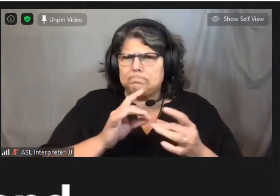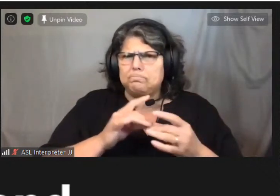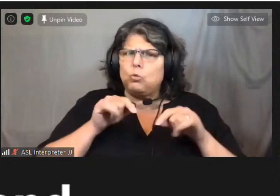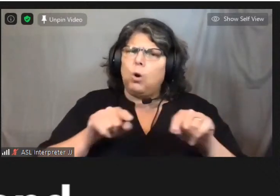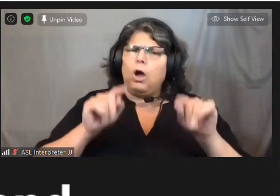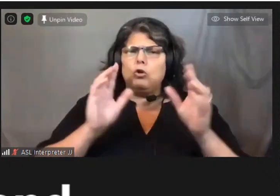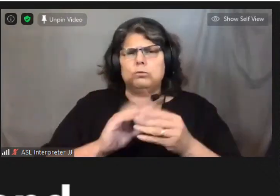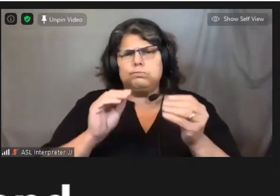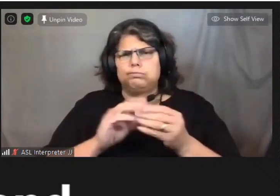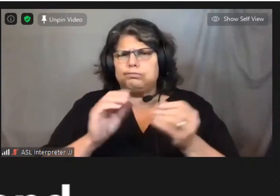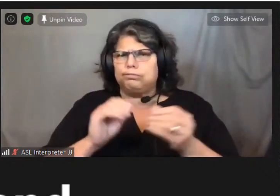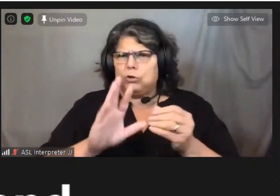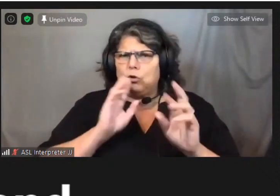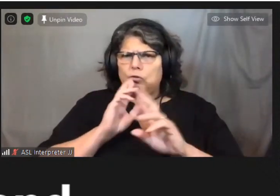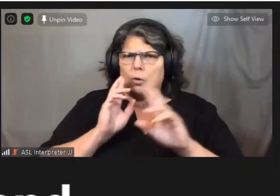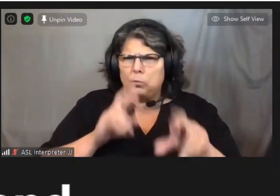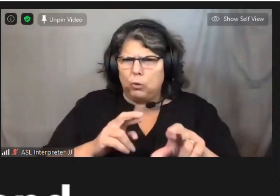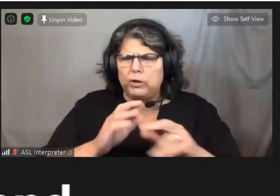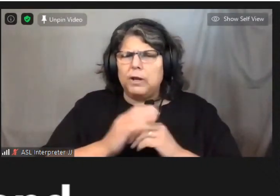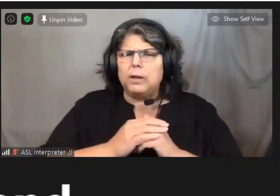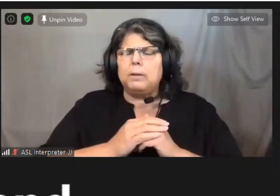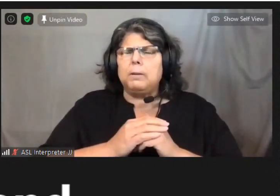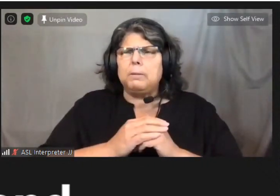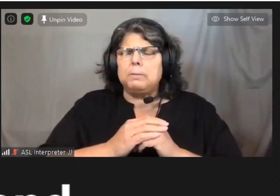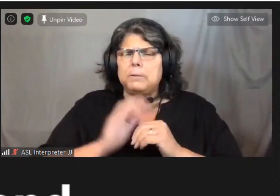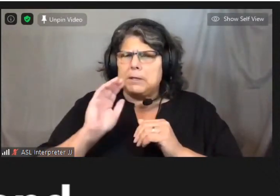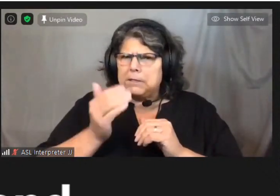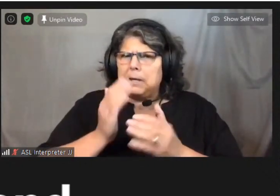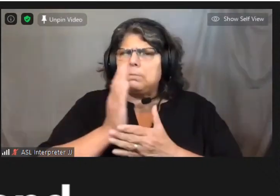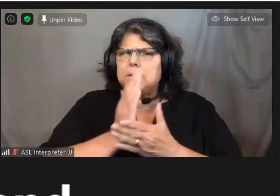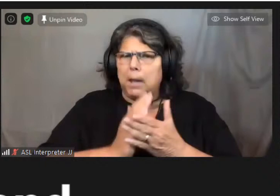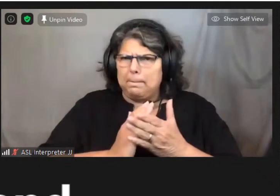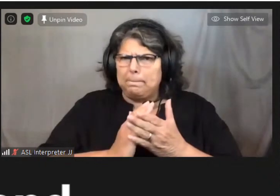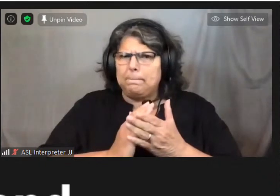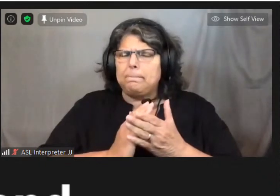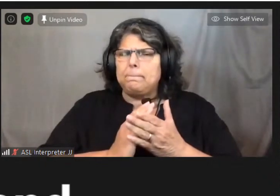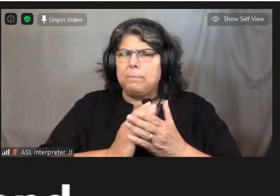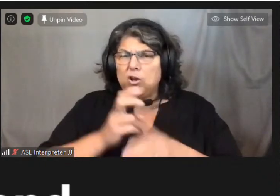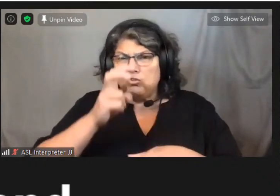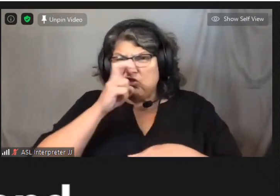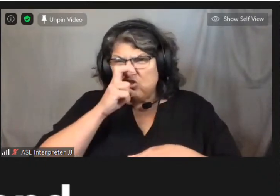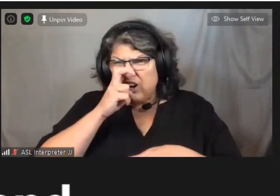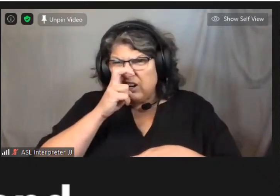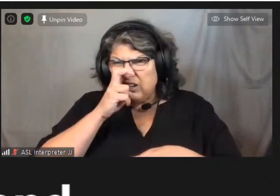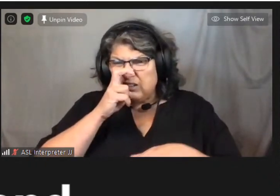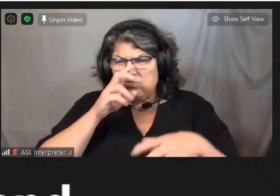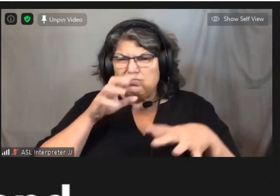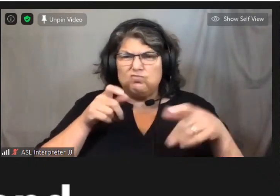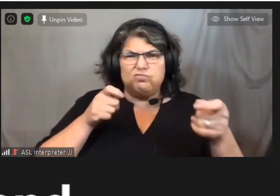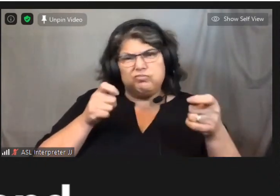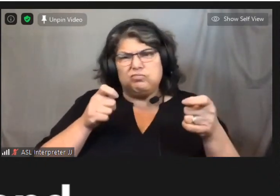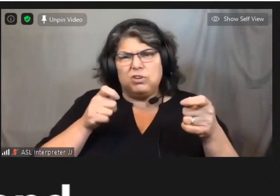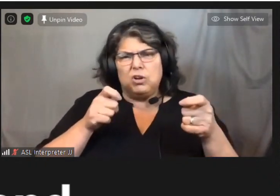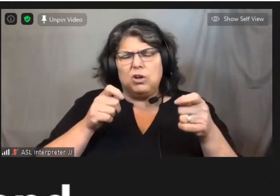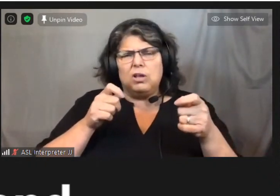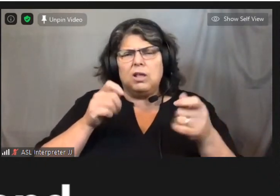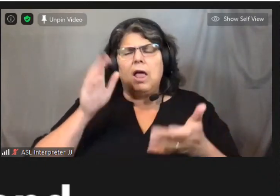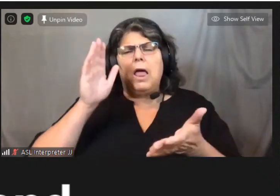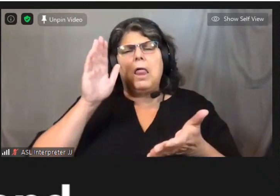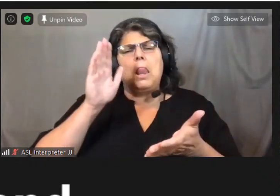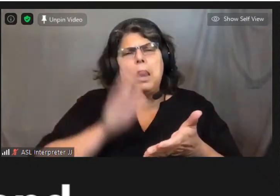report that there was some loosening of the restrictions on houses of